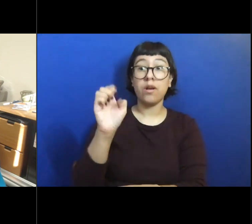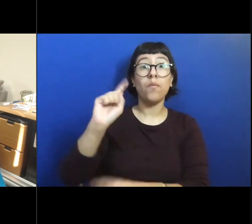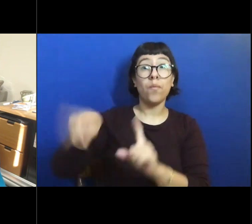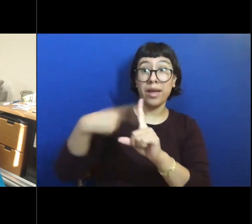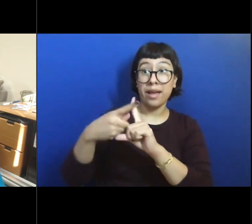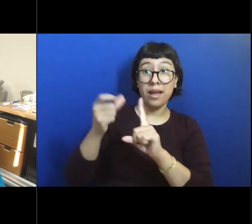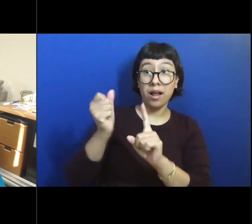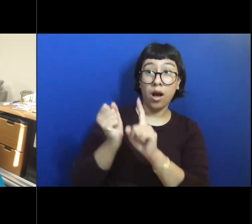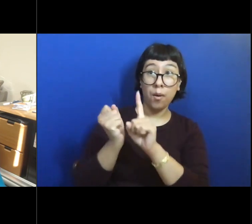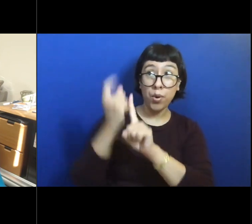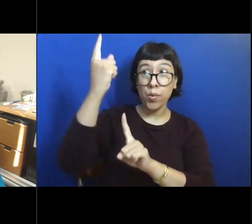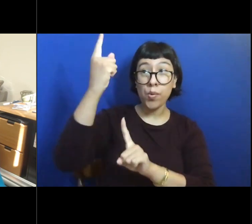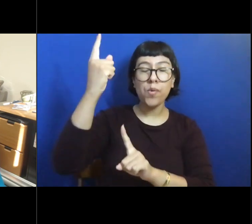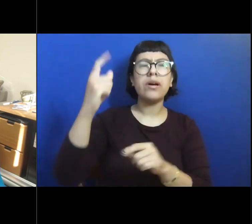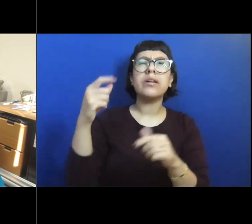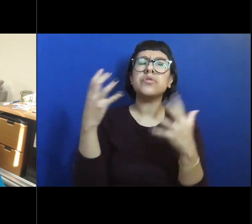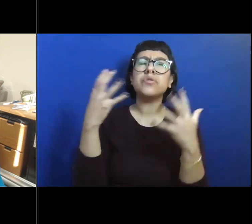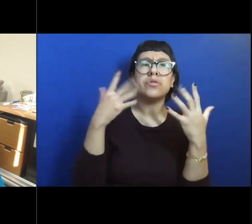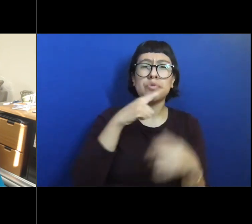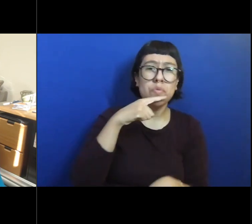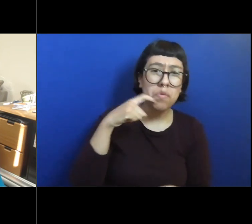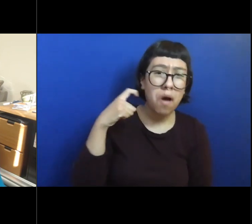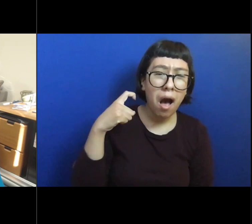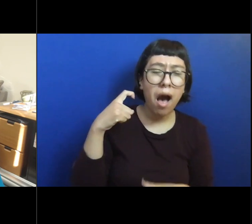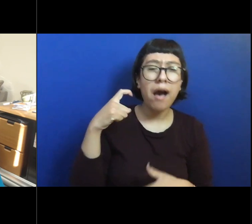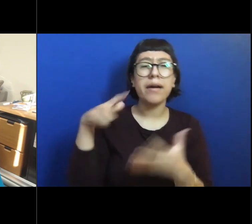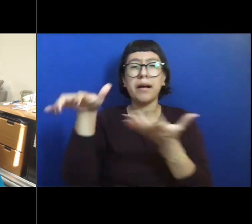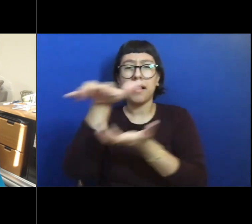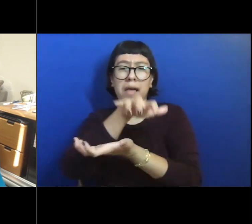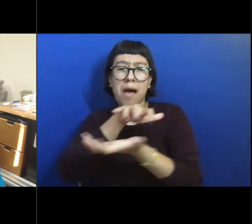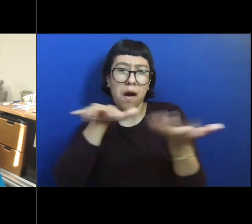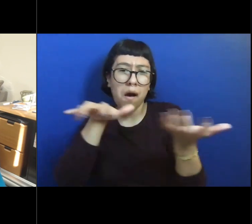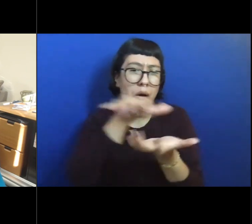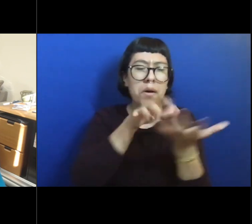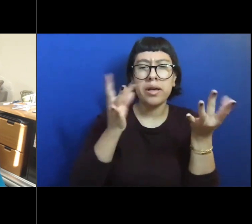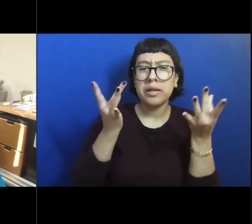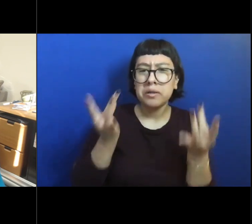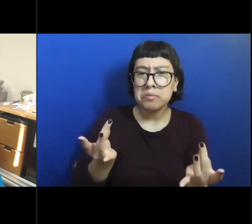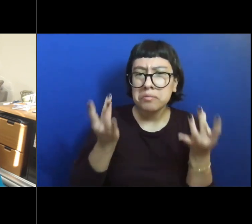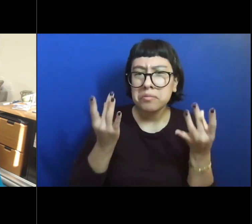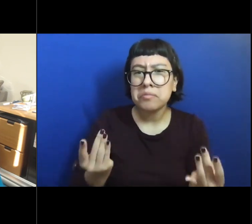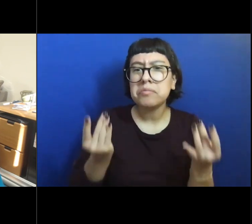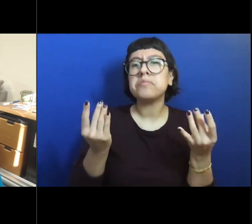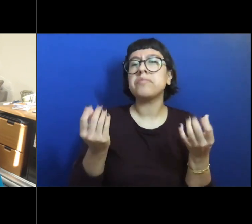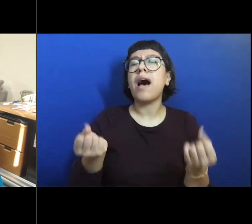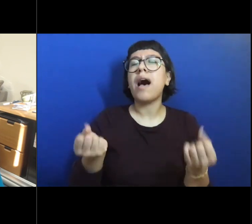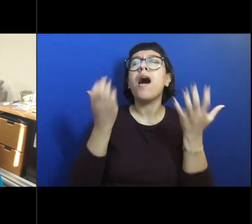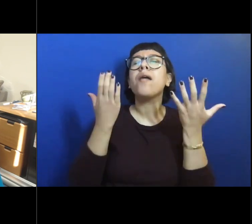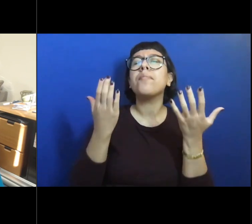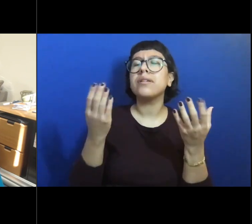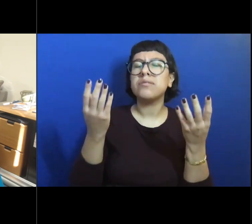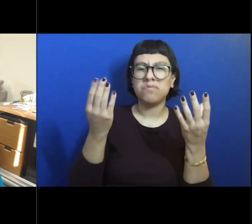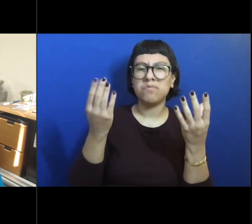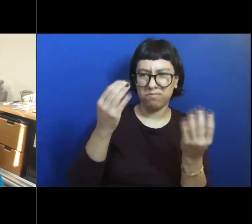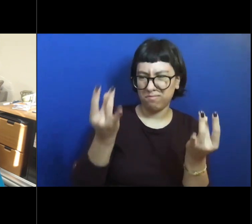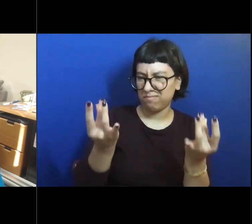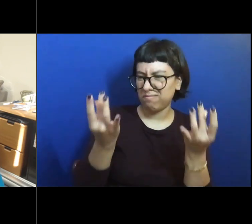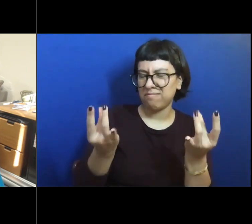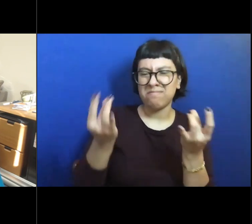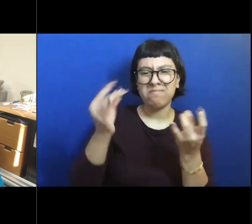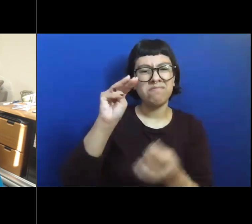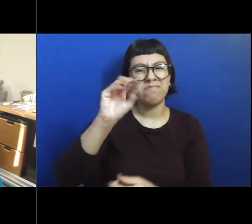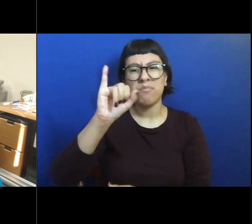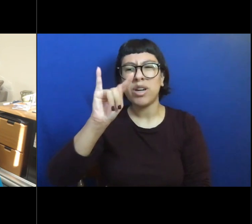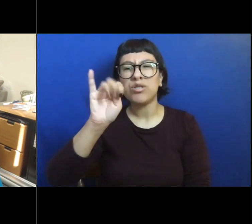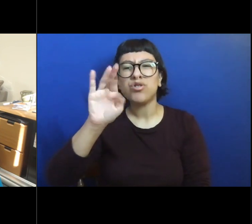dry? Is it cloudy? Is the atmosphere, you know, really saturated? How much moisture is there? And so the